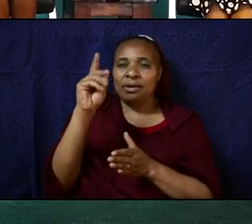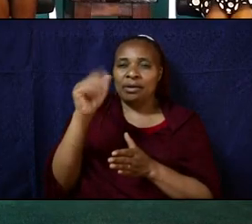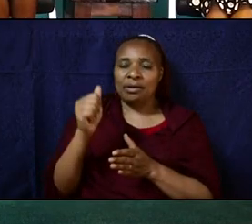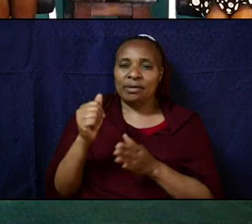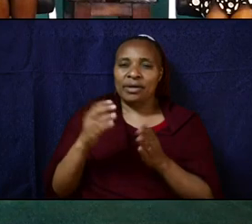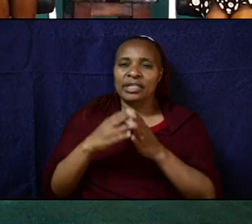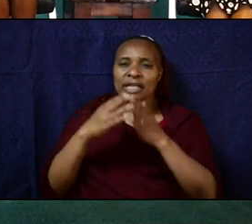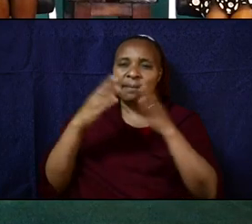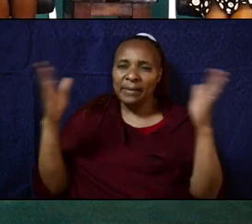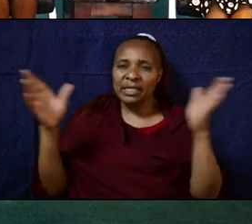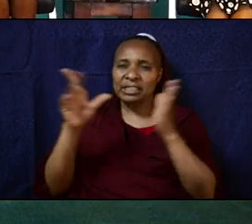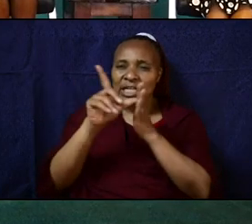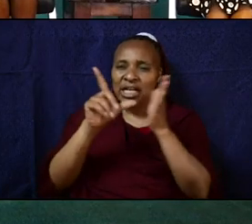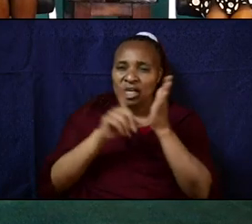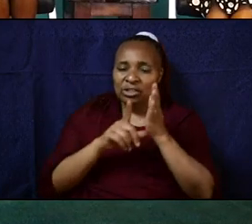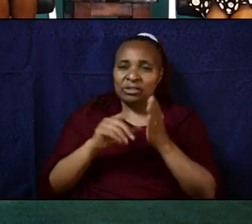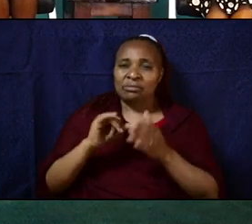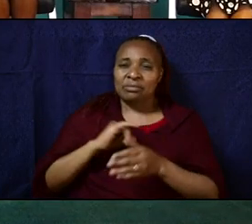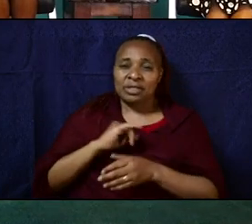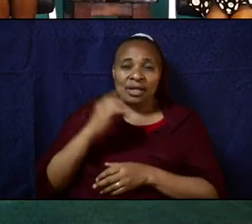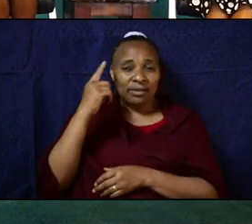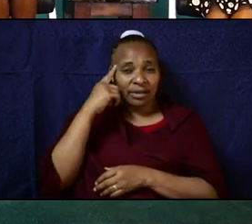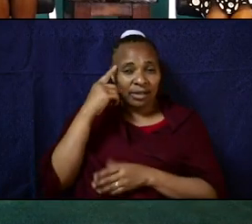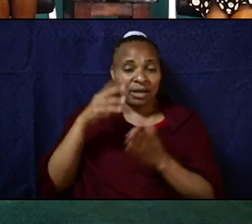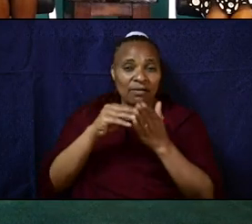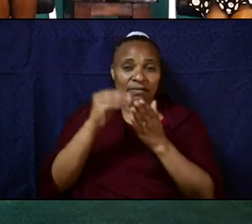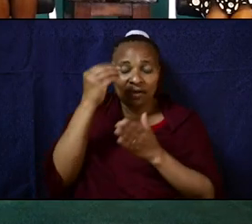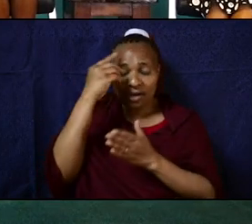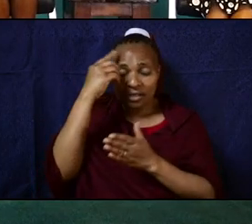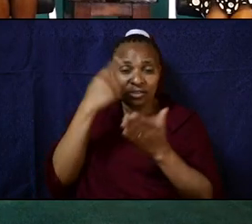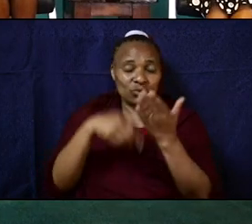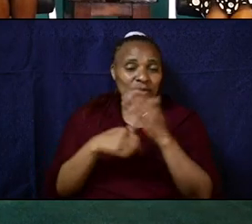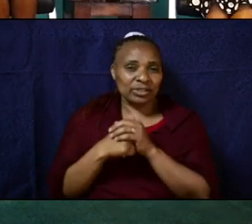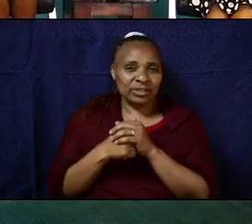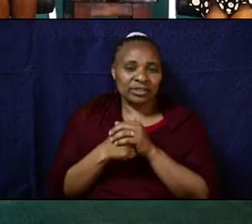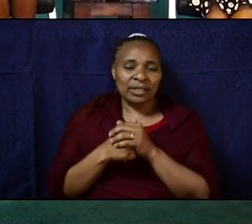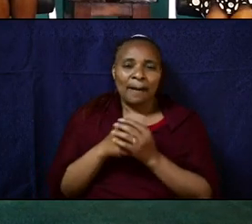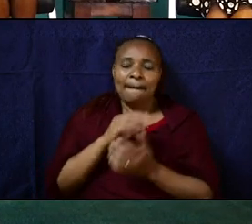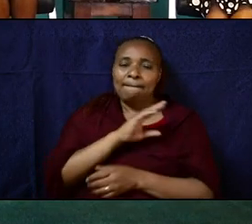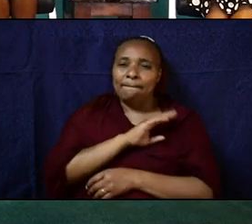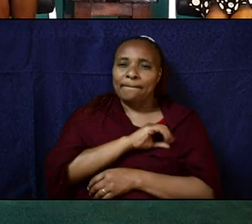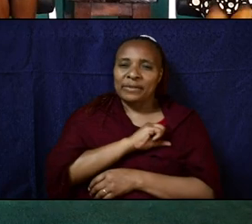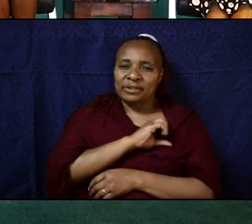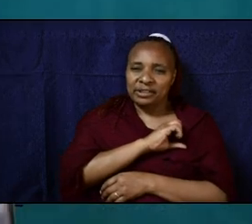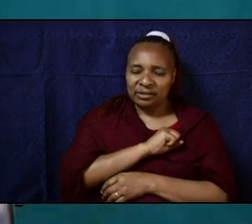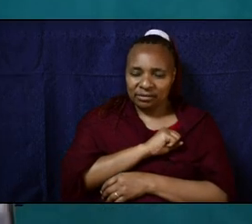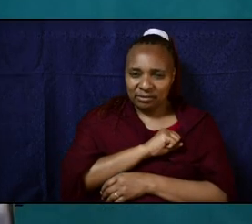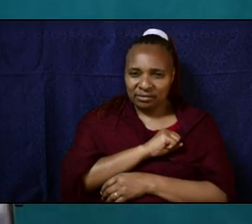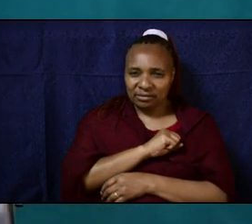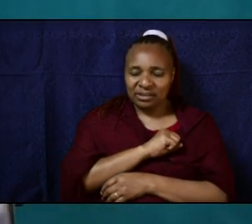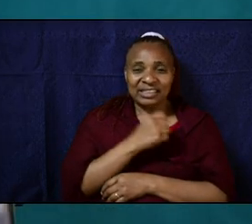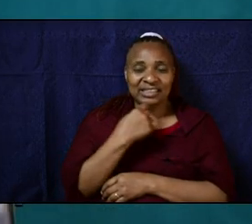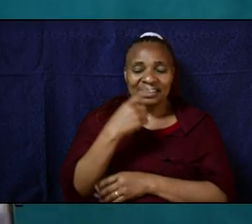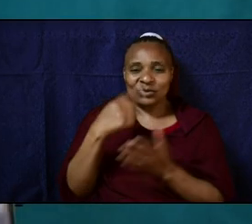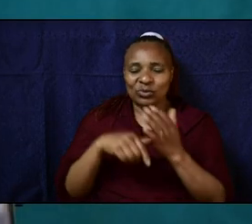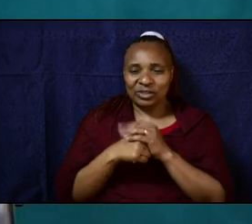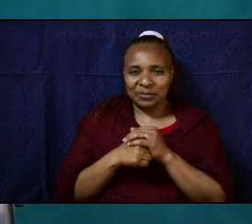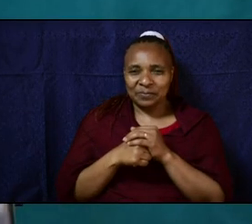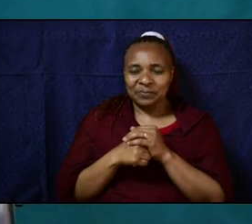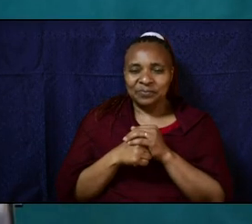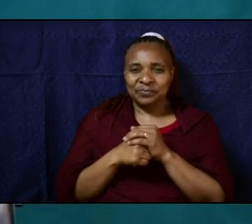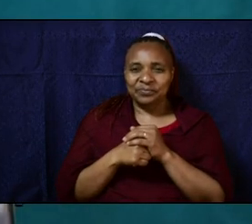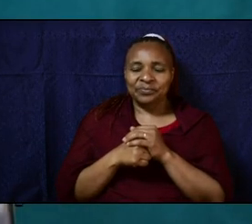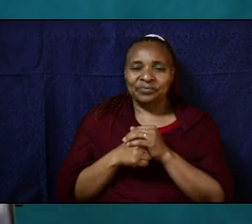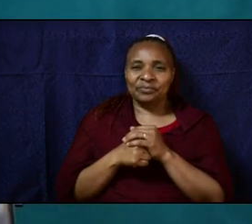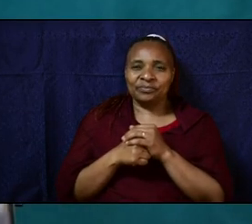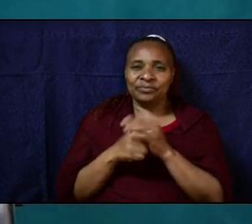The biggest lesson I think I have learned from this is patience, because It says that